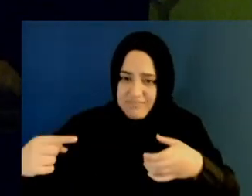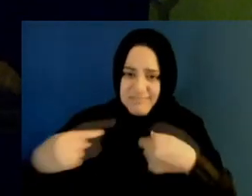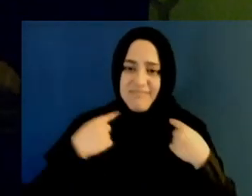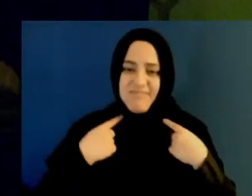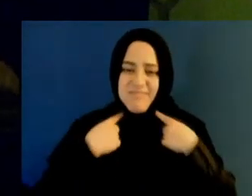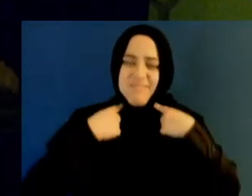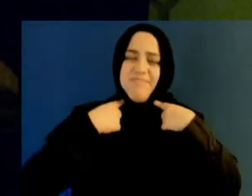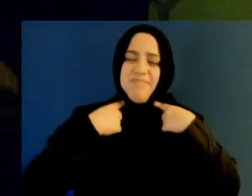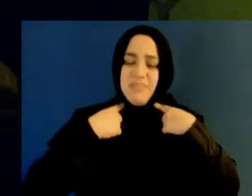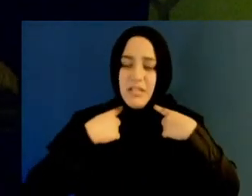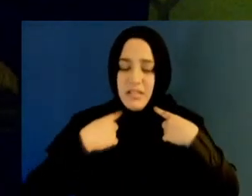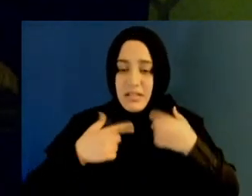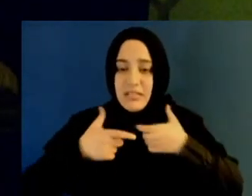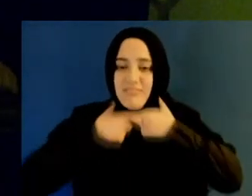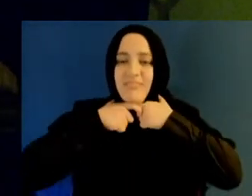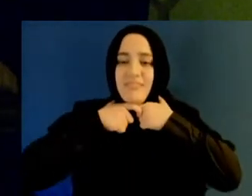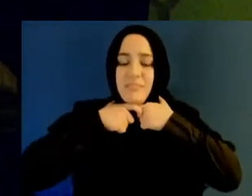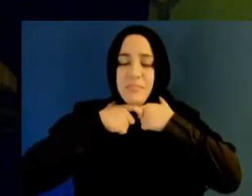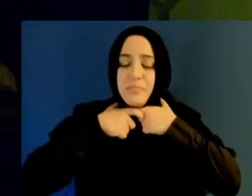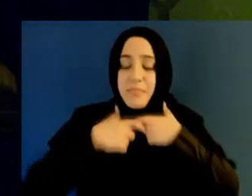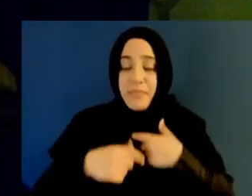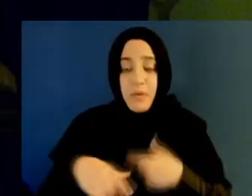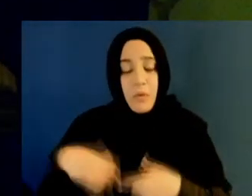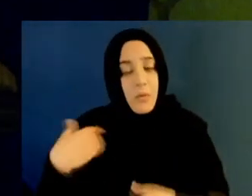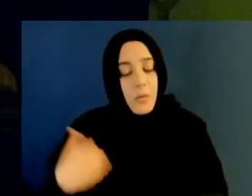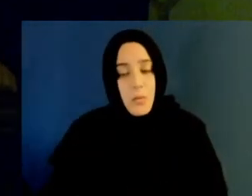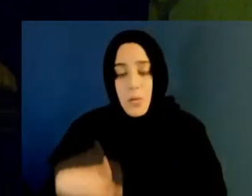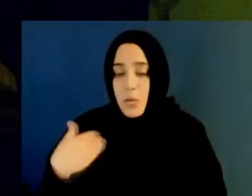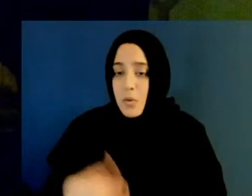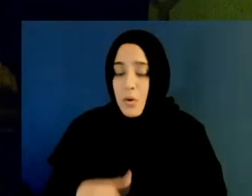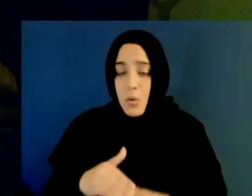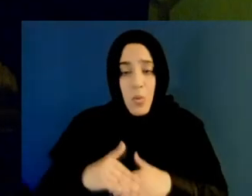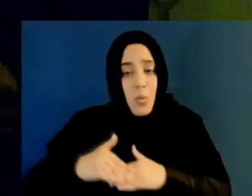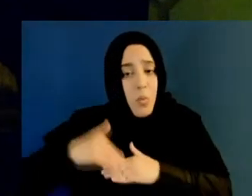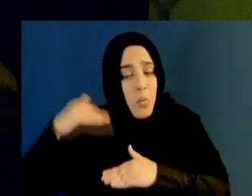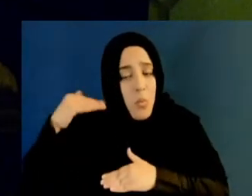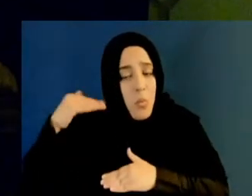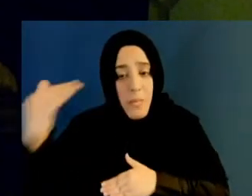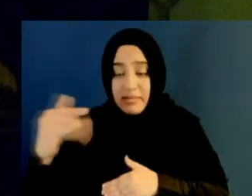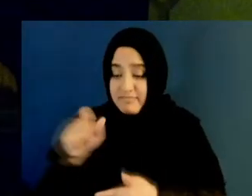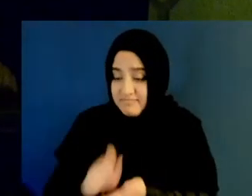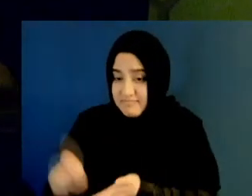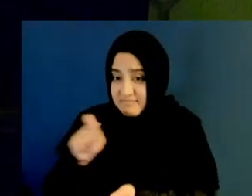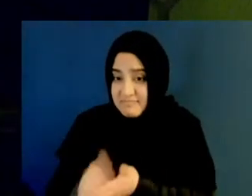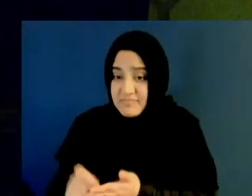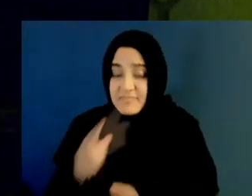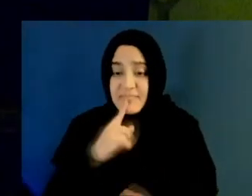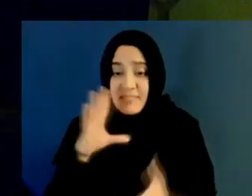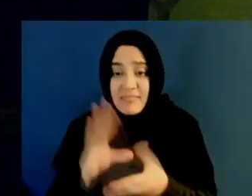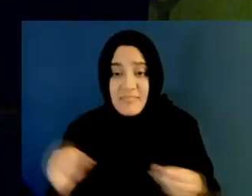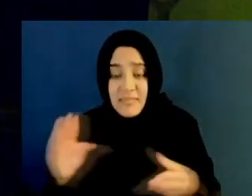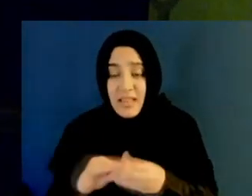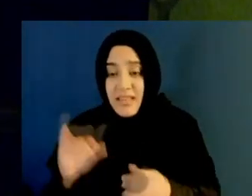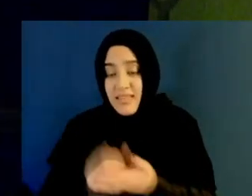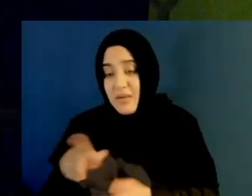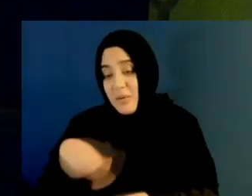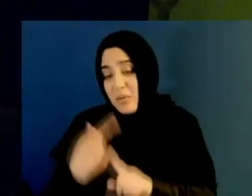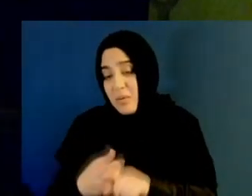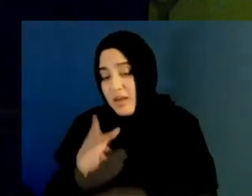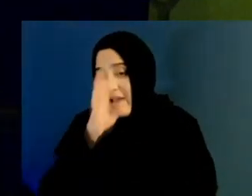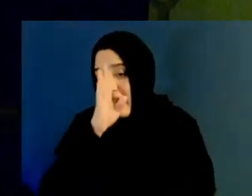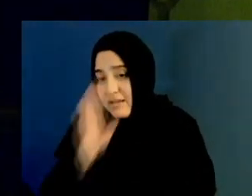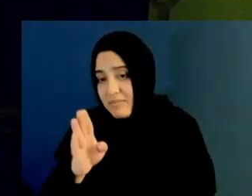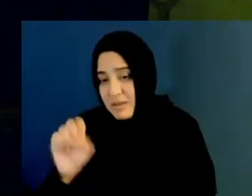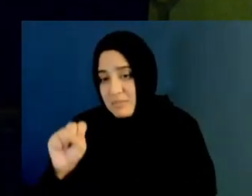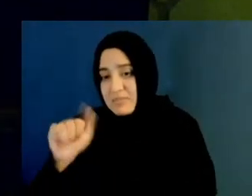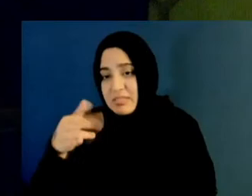To the extent that the Rawi mentions, when Imam Zainul Abidin reached Sham, they tried to open the